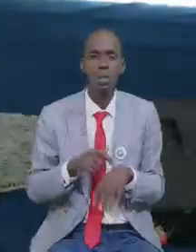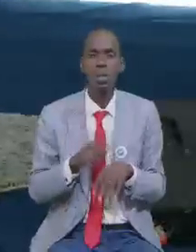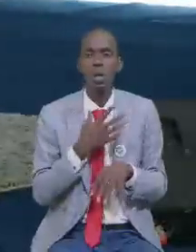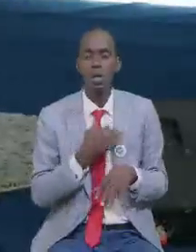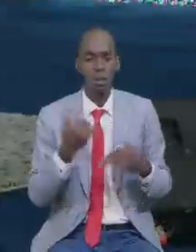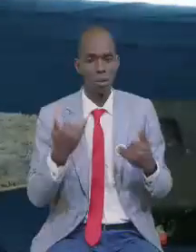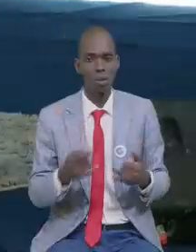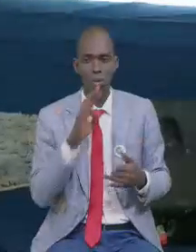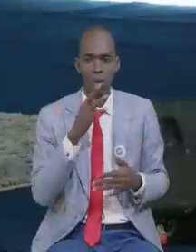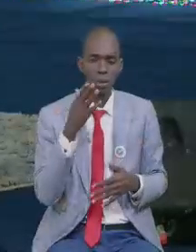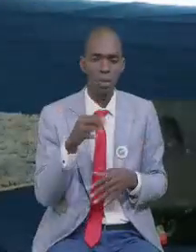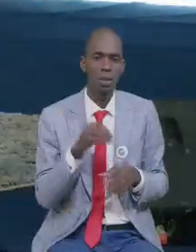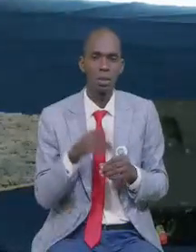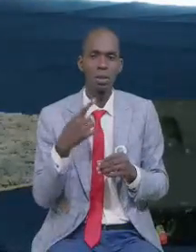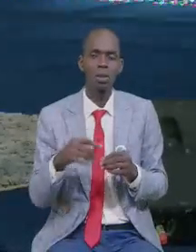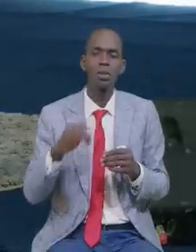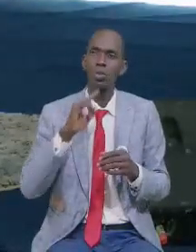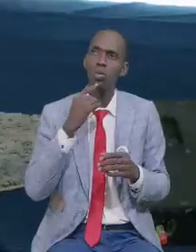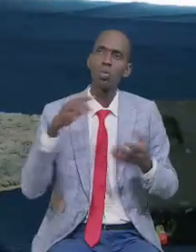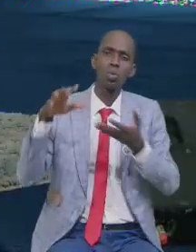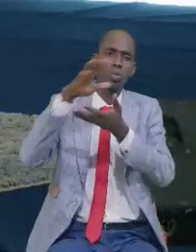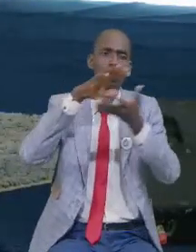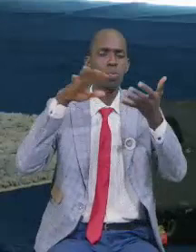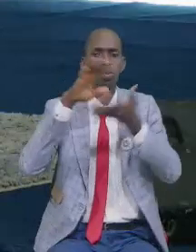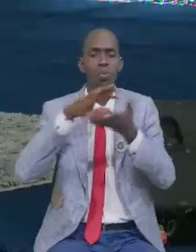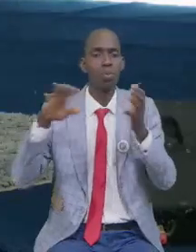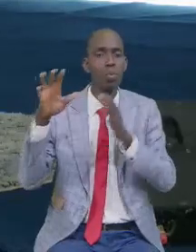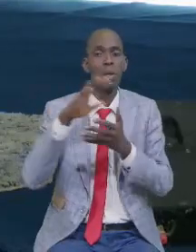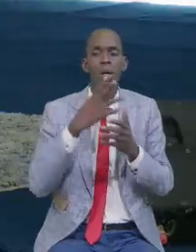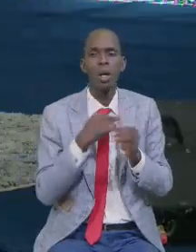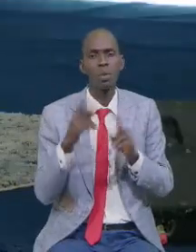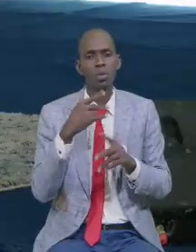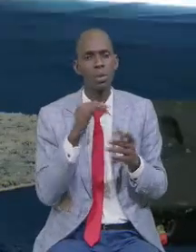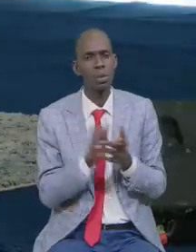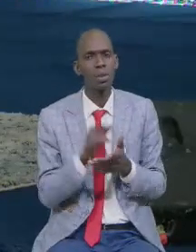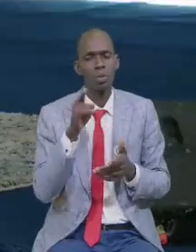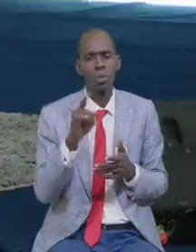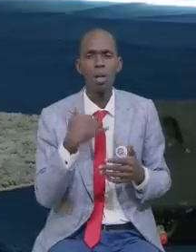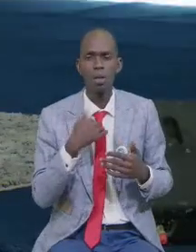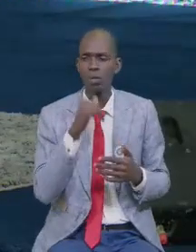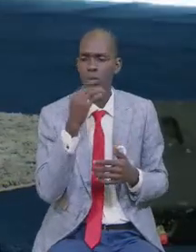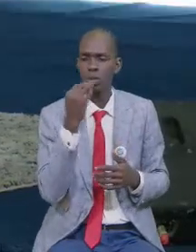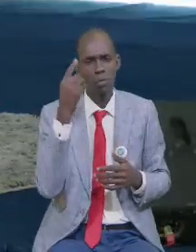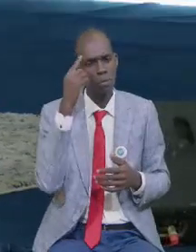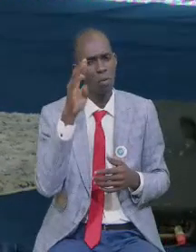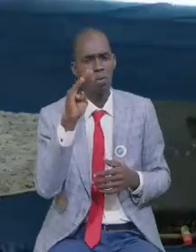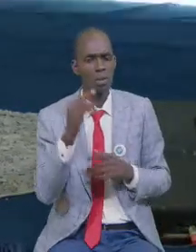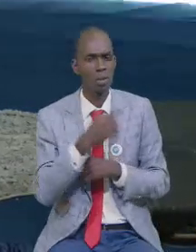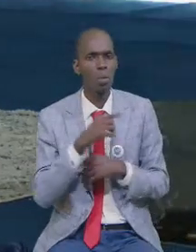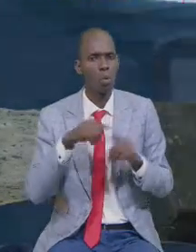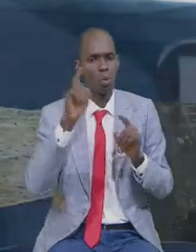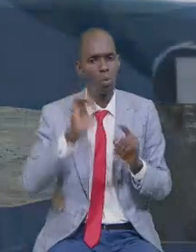and yourself, you have not eaten for 14 days, but you must get to where you are getting to preach